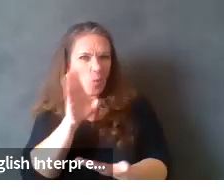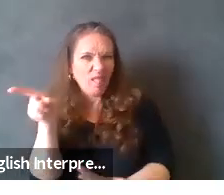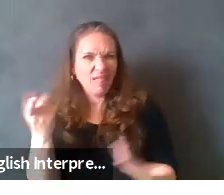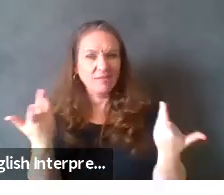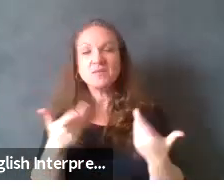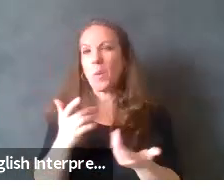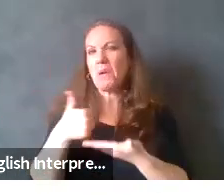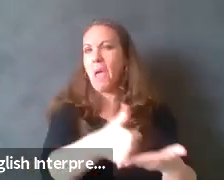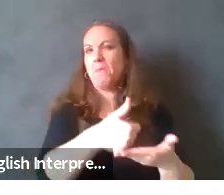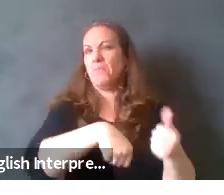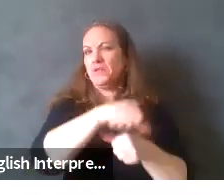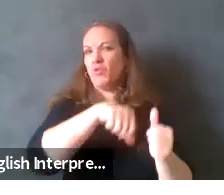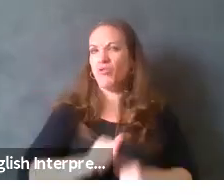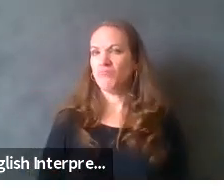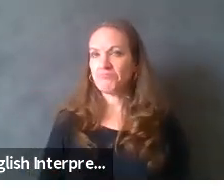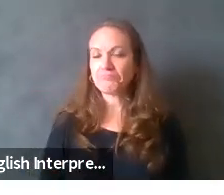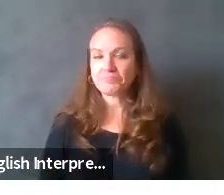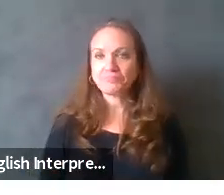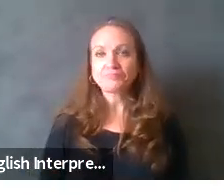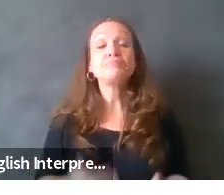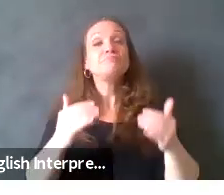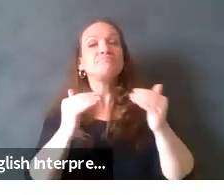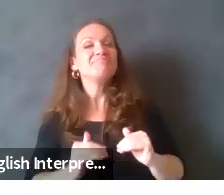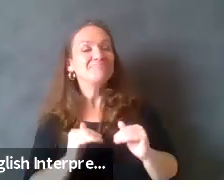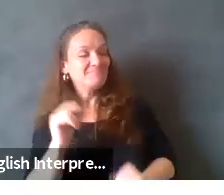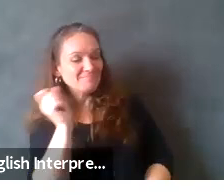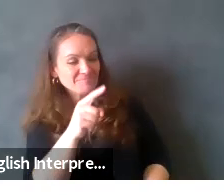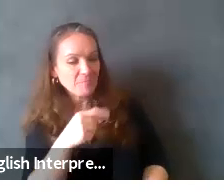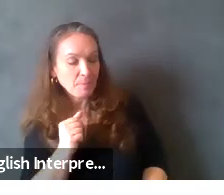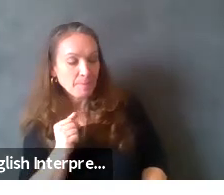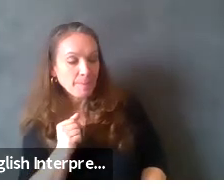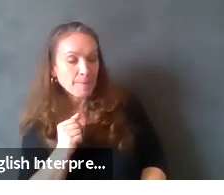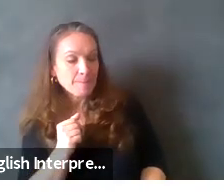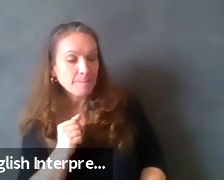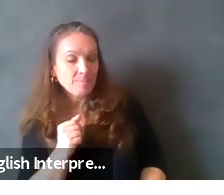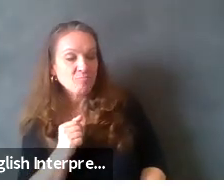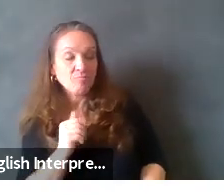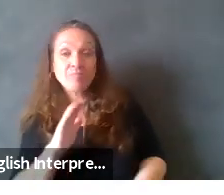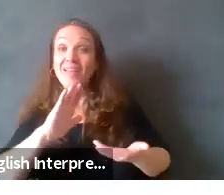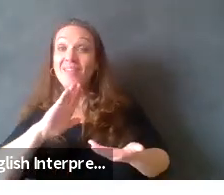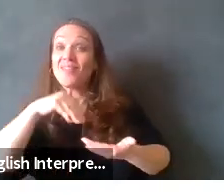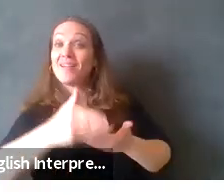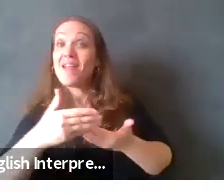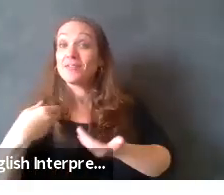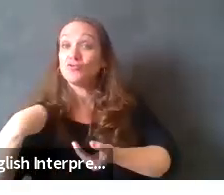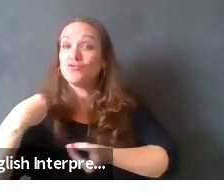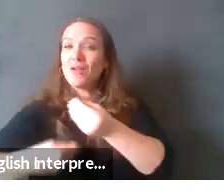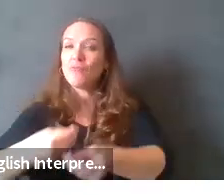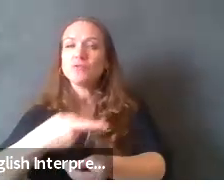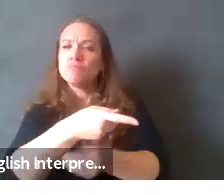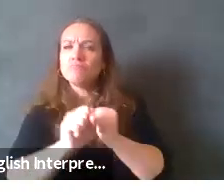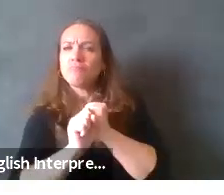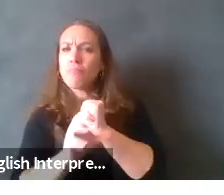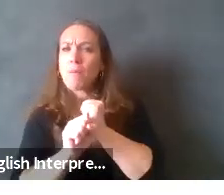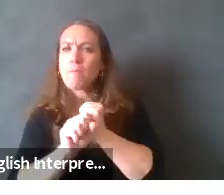All right, next question. How are you promoting the next generation to help with response if the